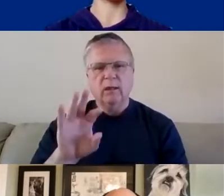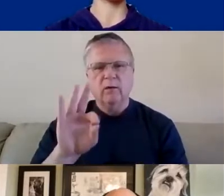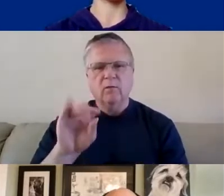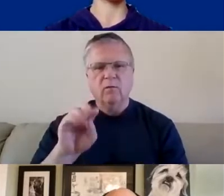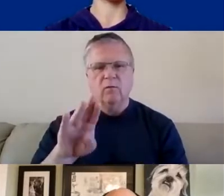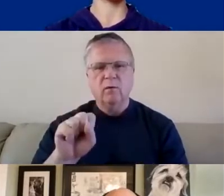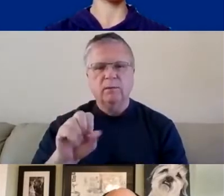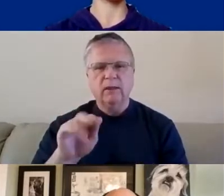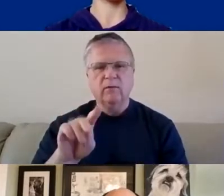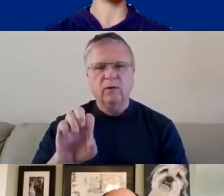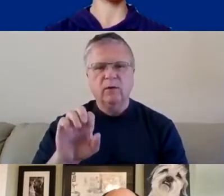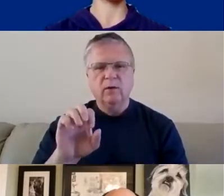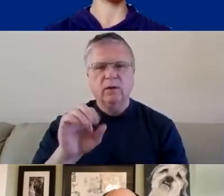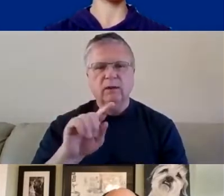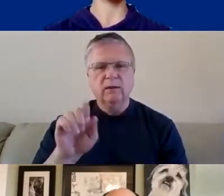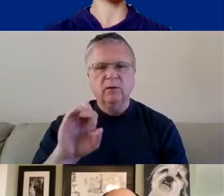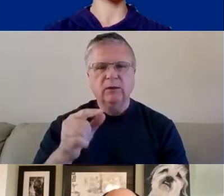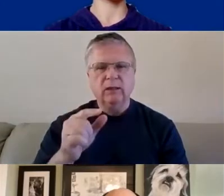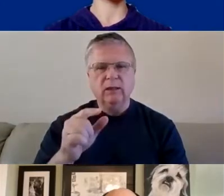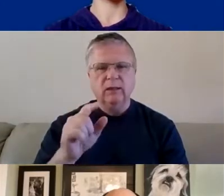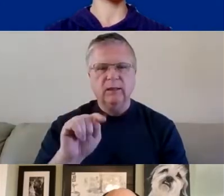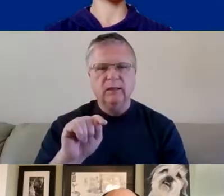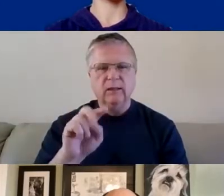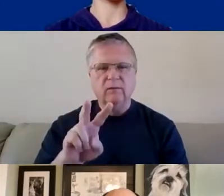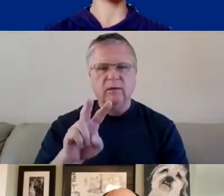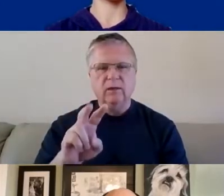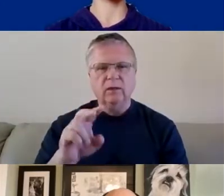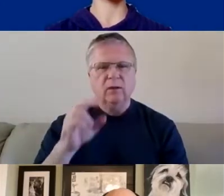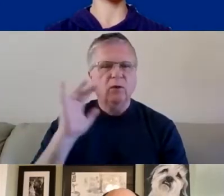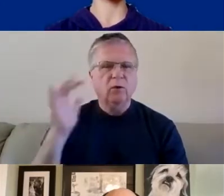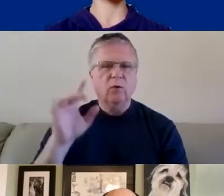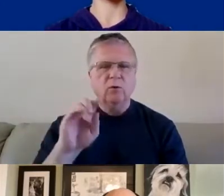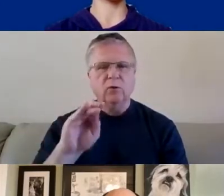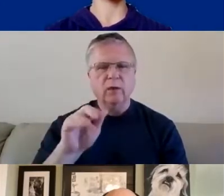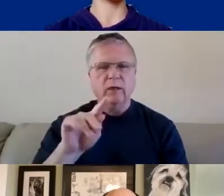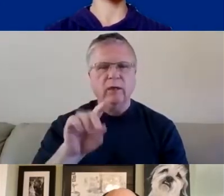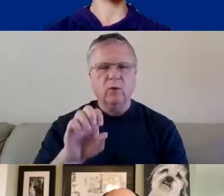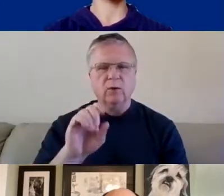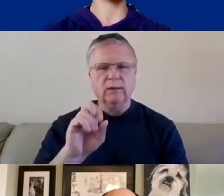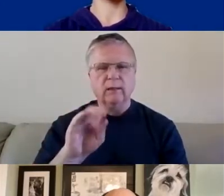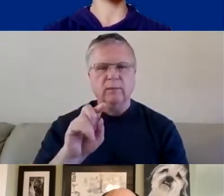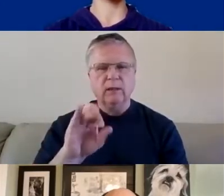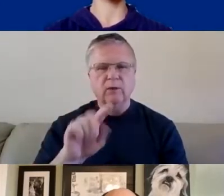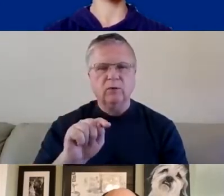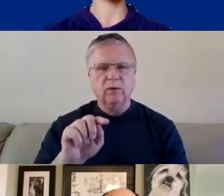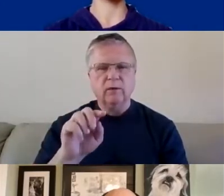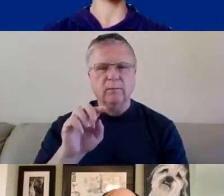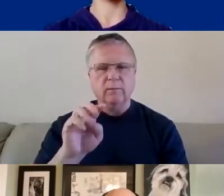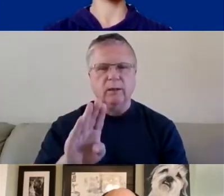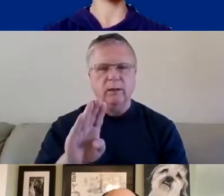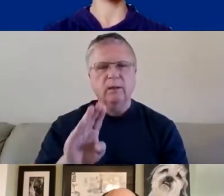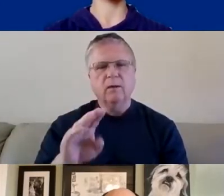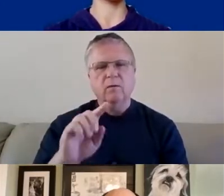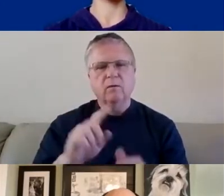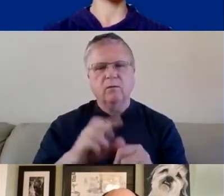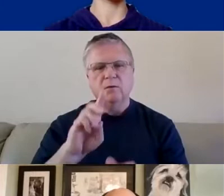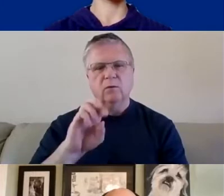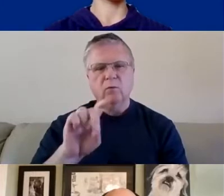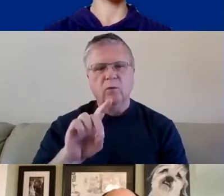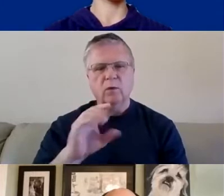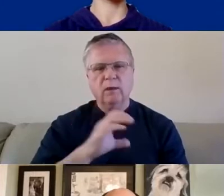Zone GTB, Golden Triangle, Subdistrict B, First Ward, Council District 6.